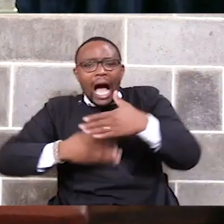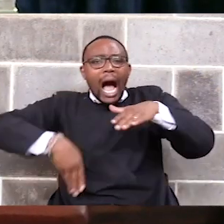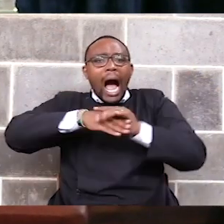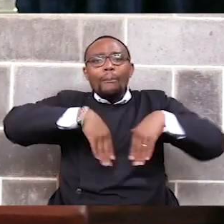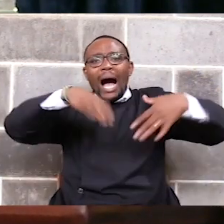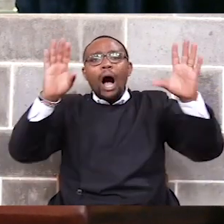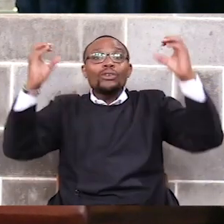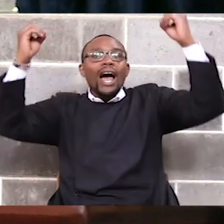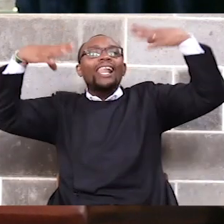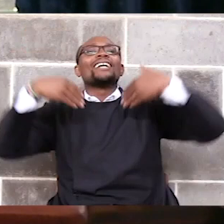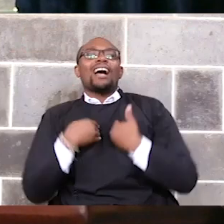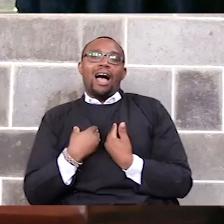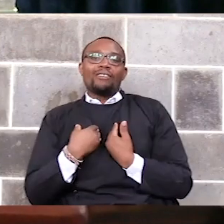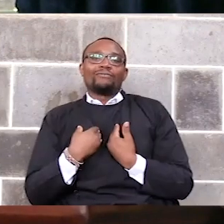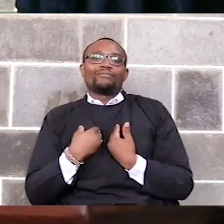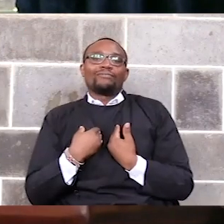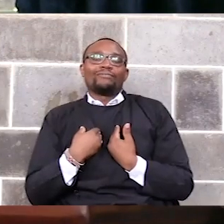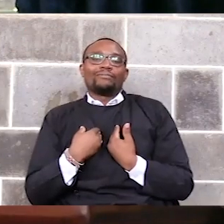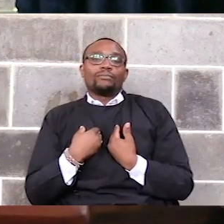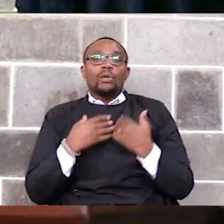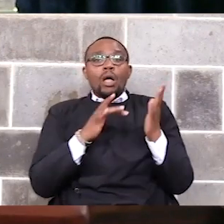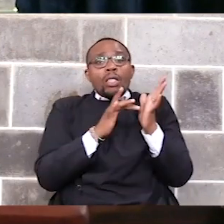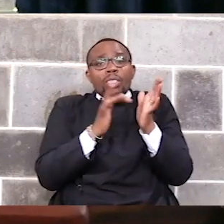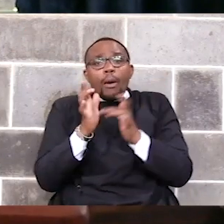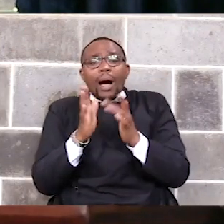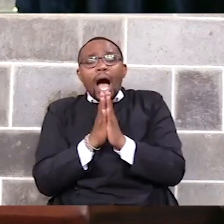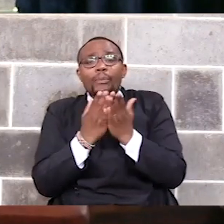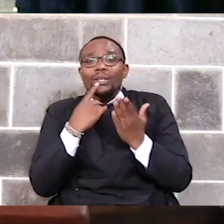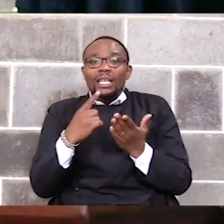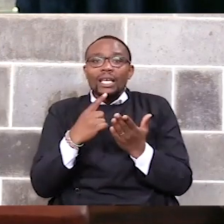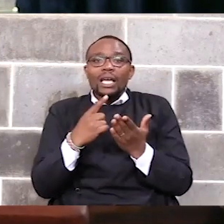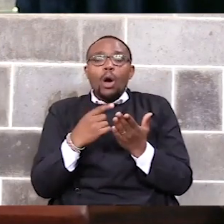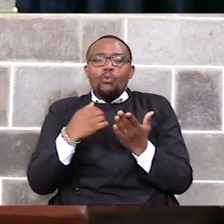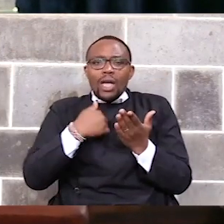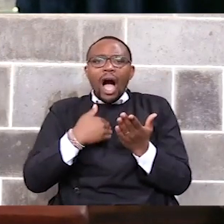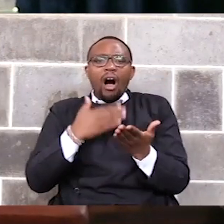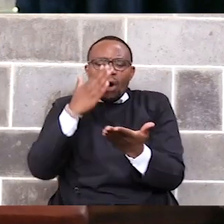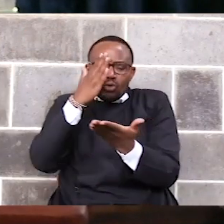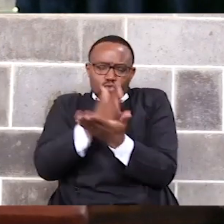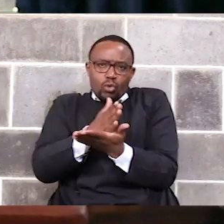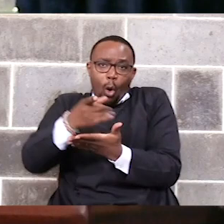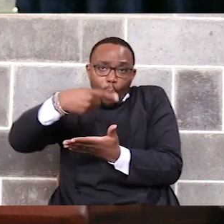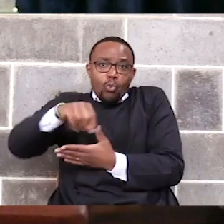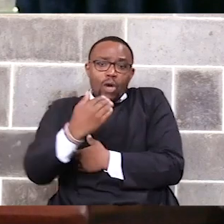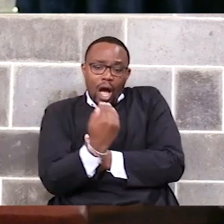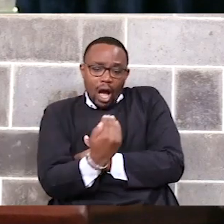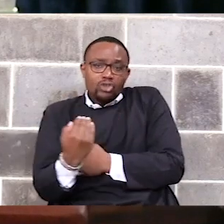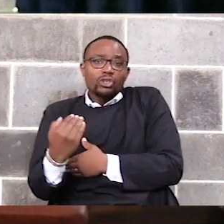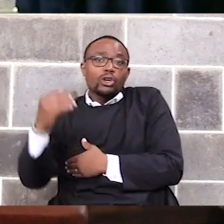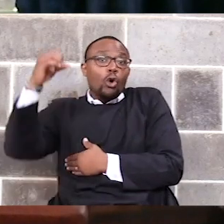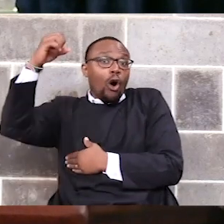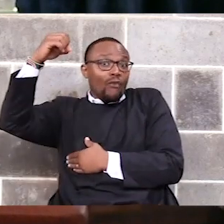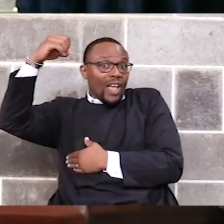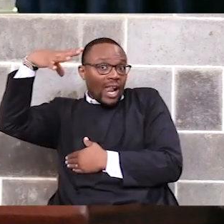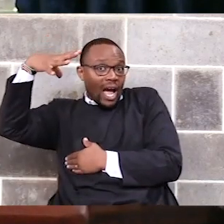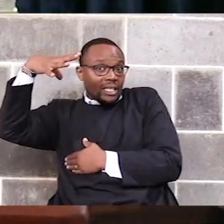it." John writes to us today to remind us of this important truth about us as children of the light, that wherever there is